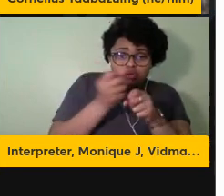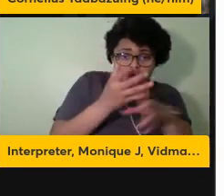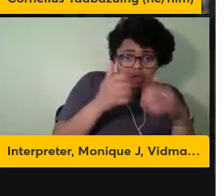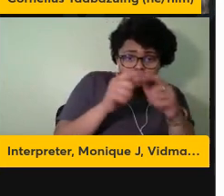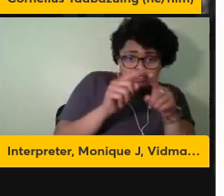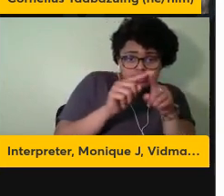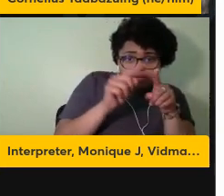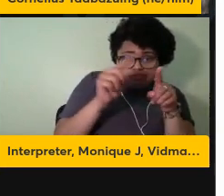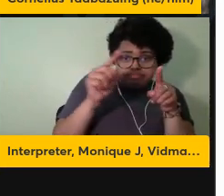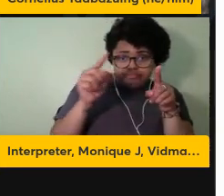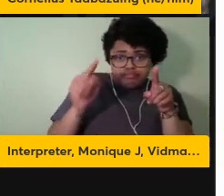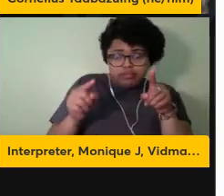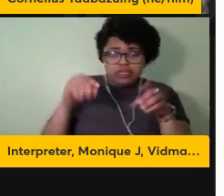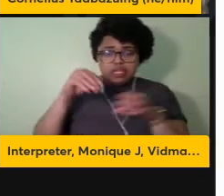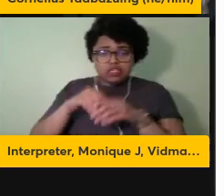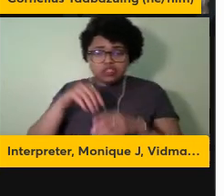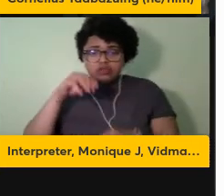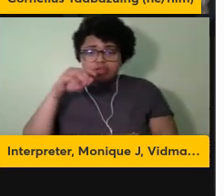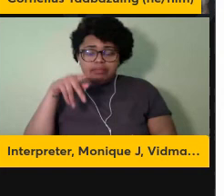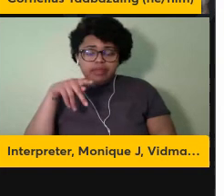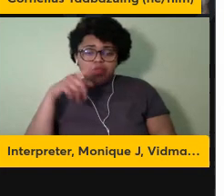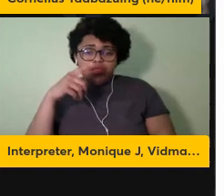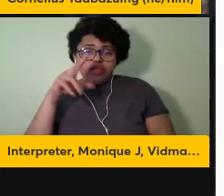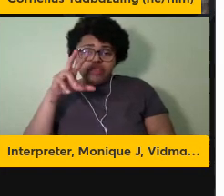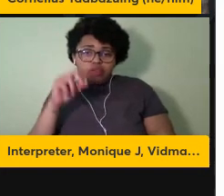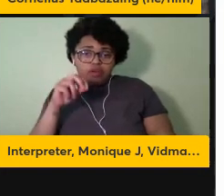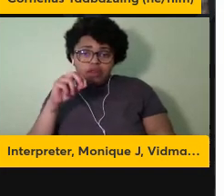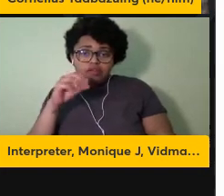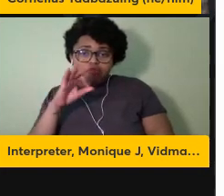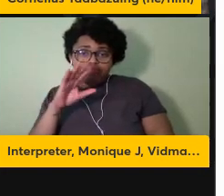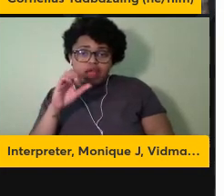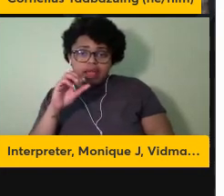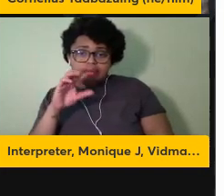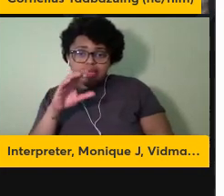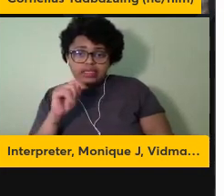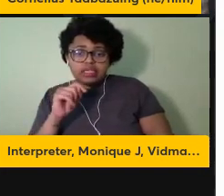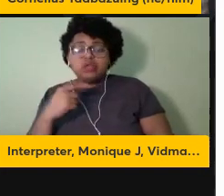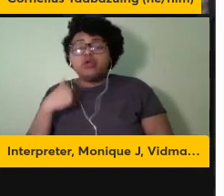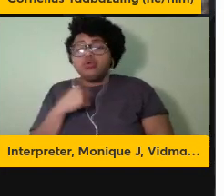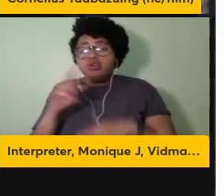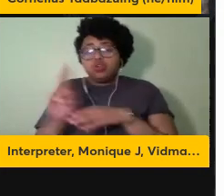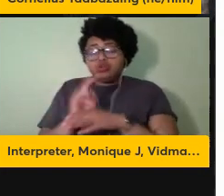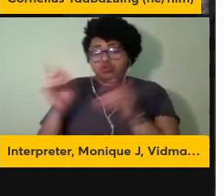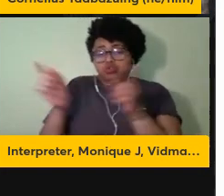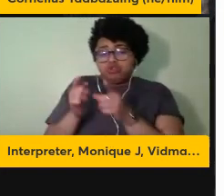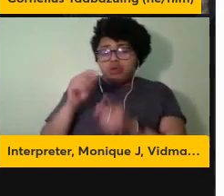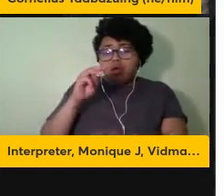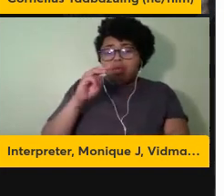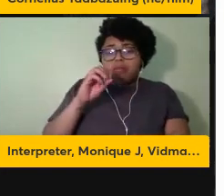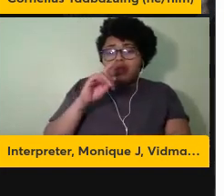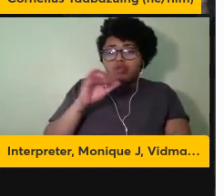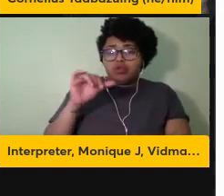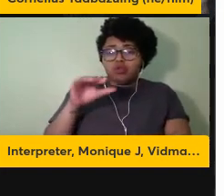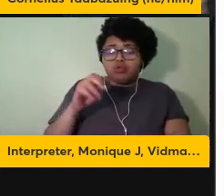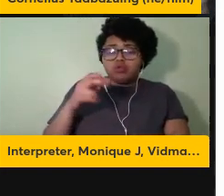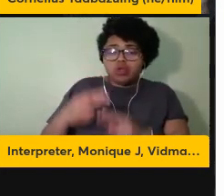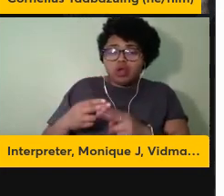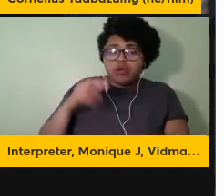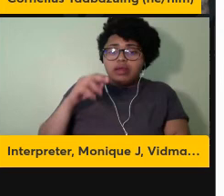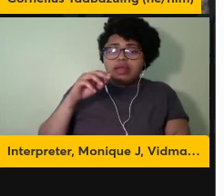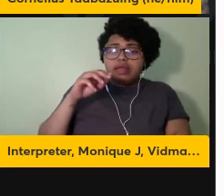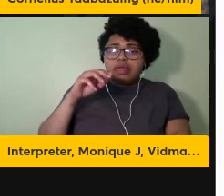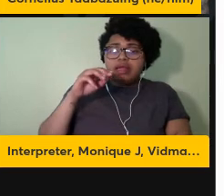into that P30 fragment, which induces pyroptosis. We also use this small molecule called etoposide, which induces